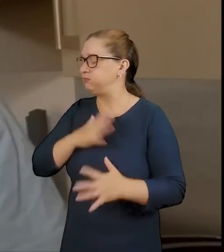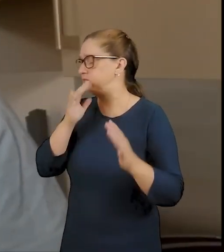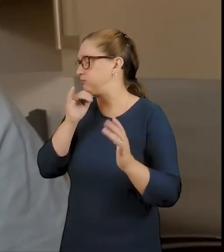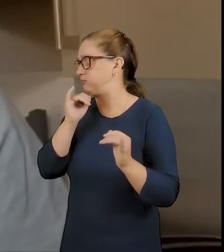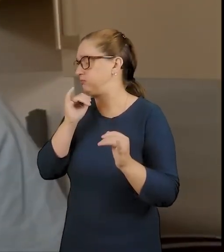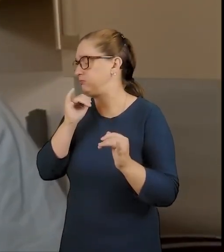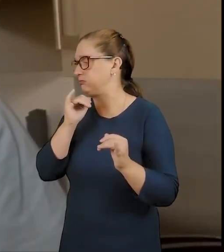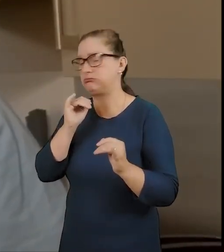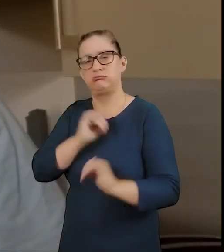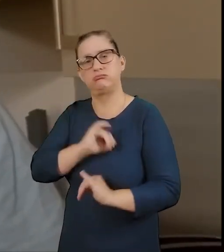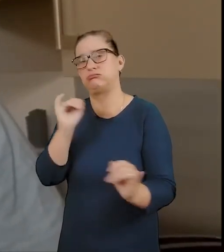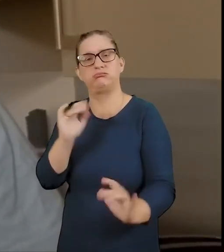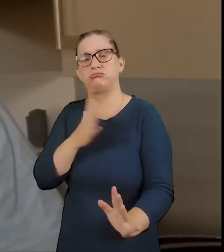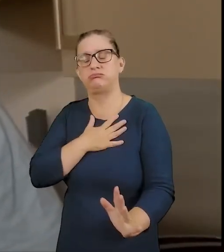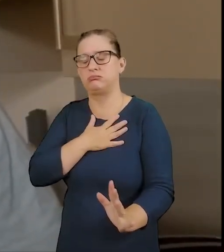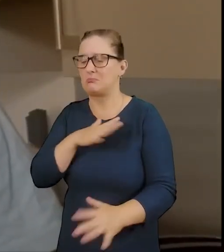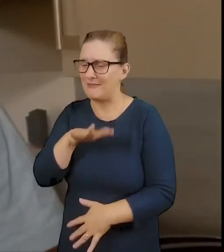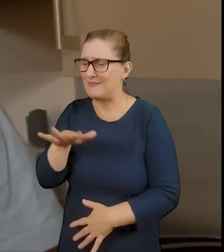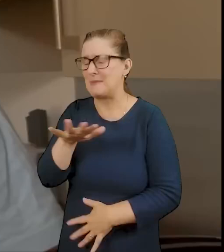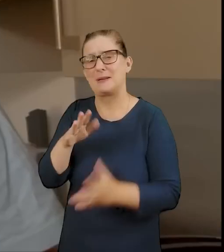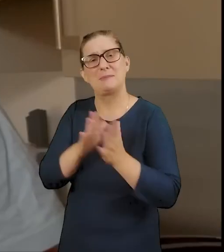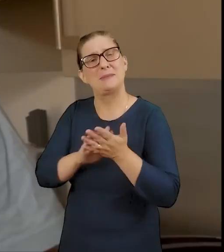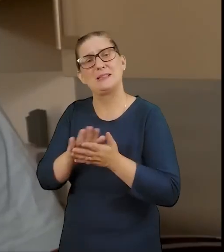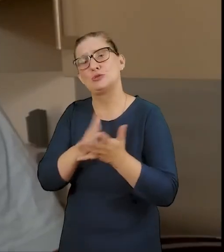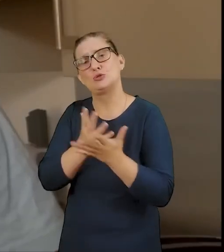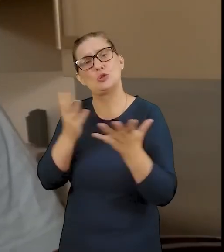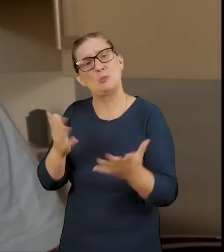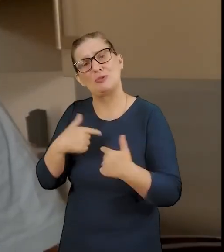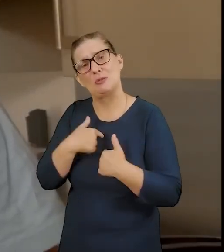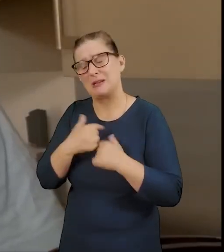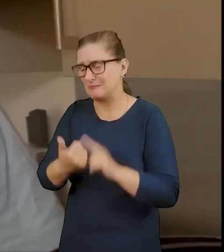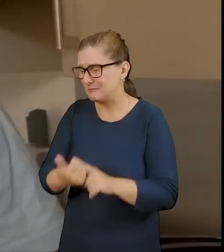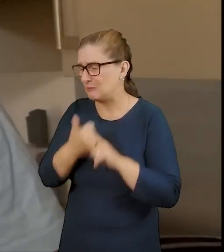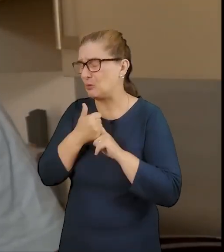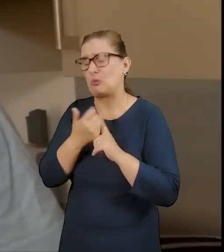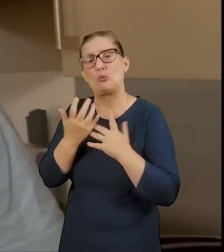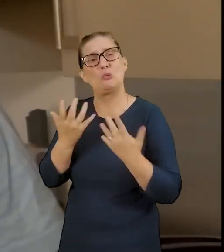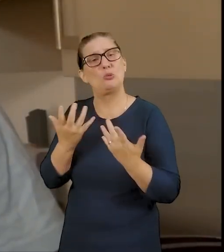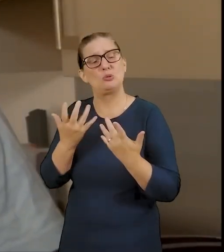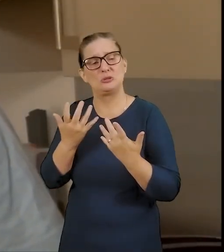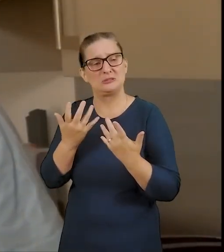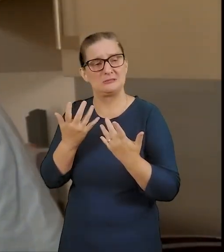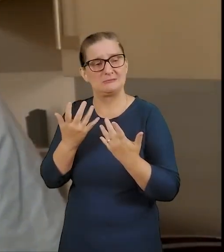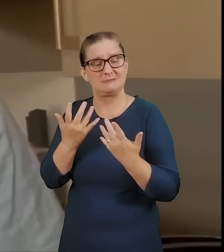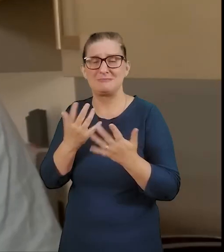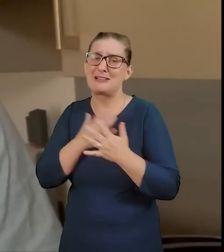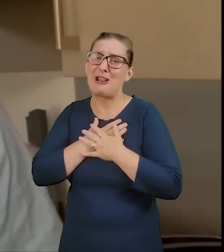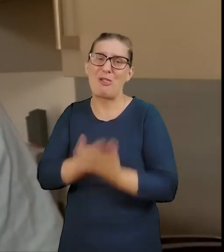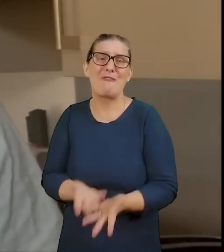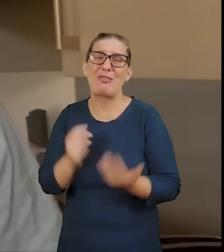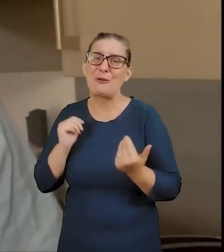I would feel devastated if I have to give up my family. They mean so much to me. They are a great support to